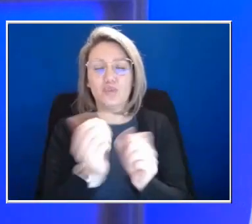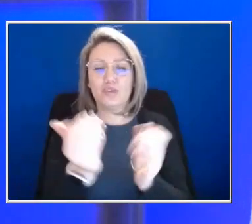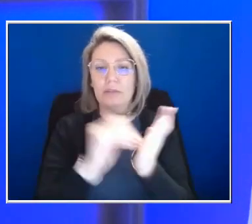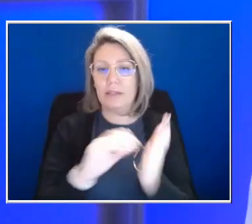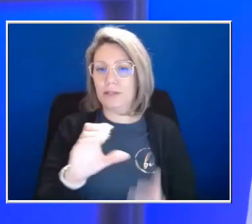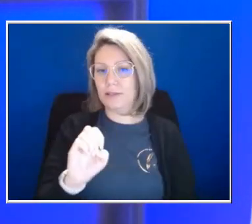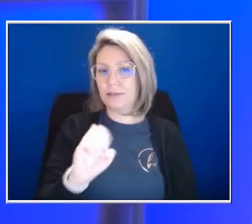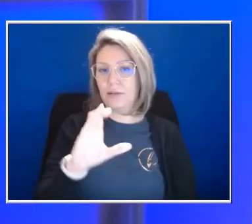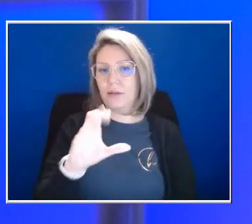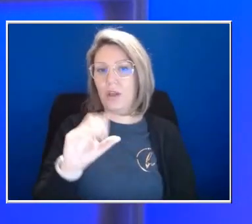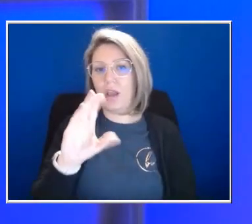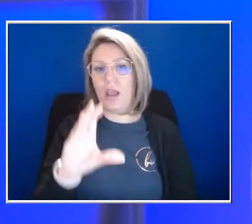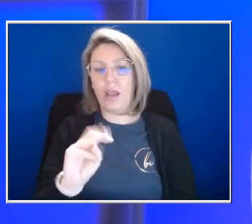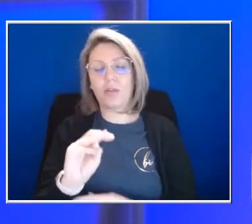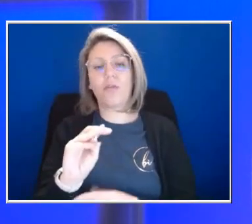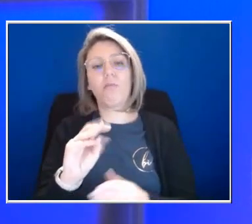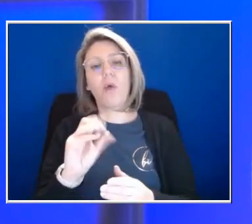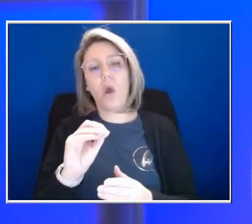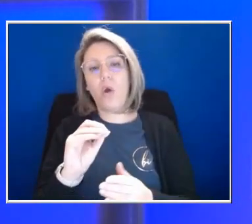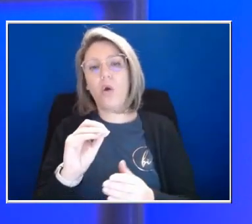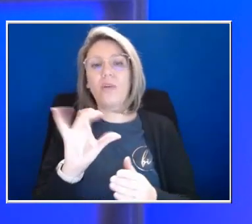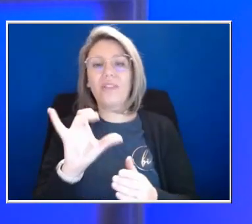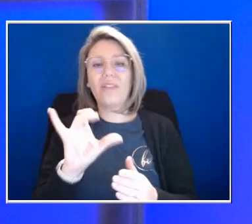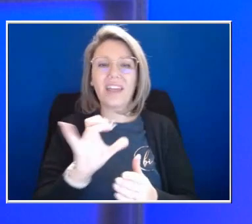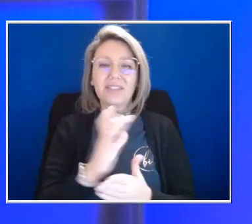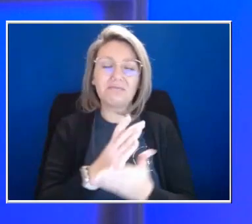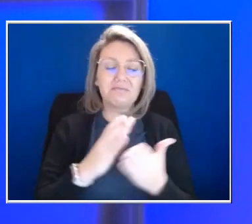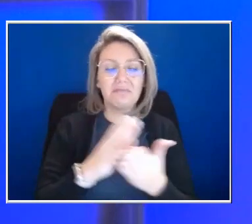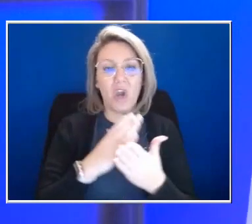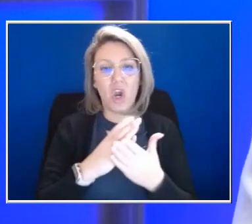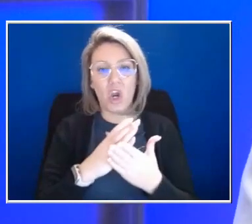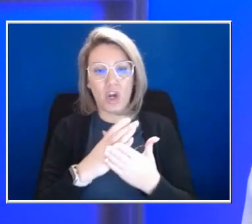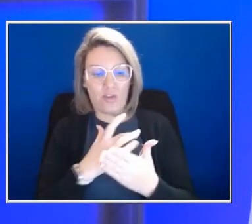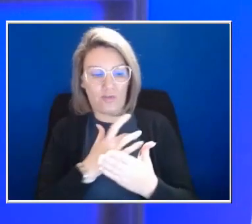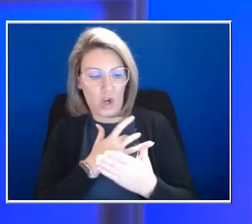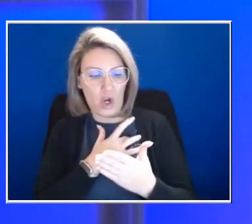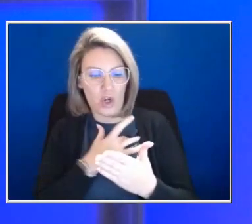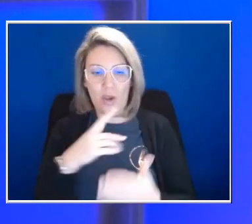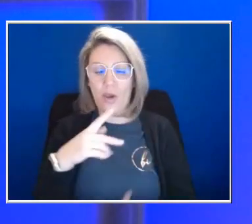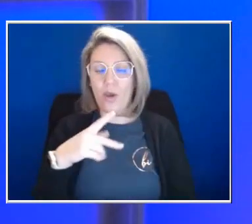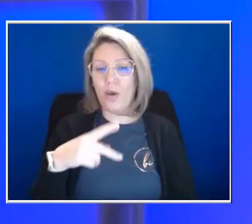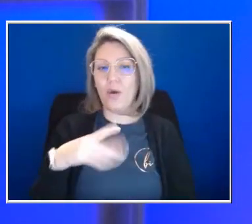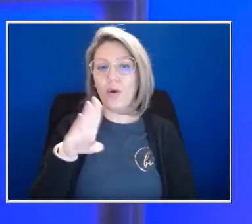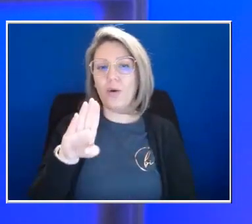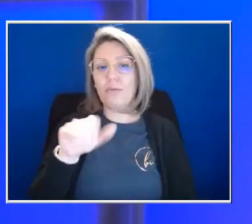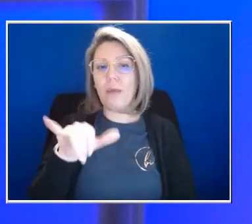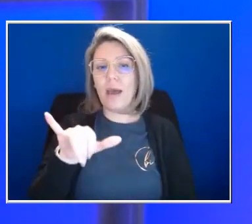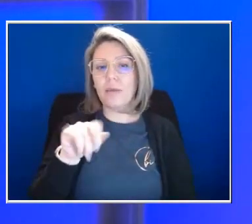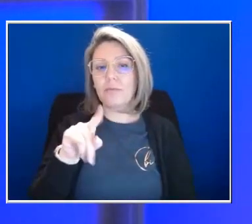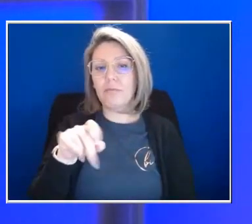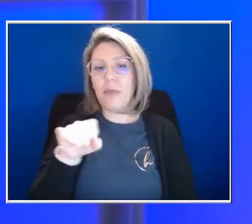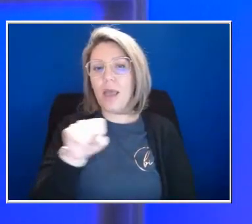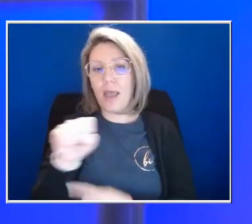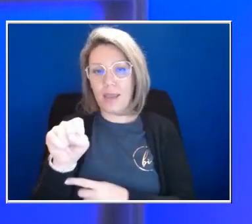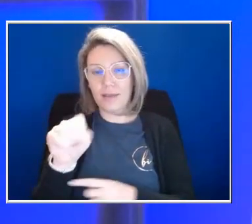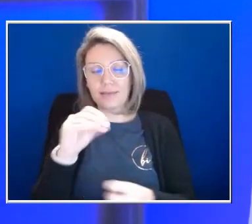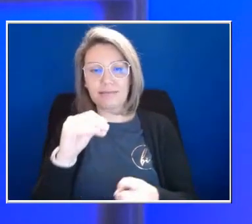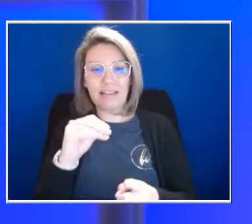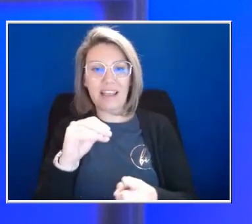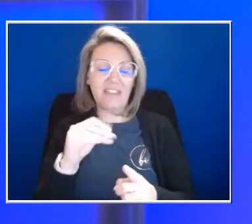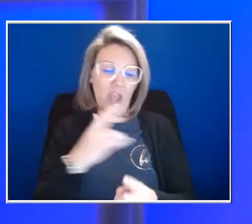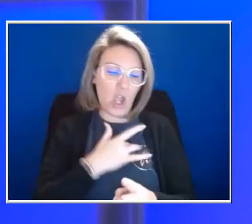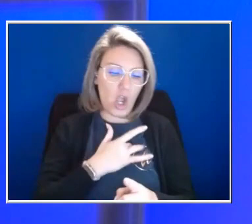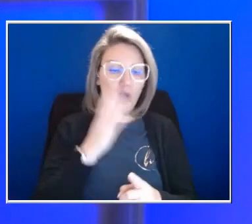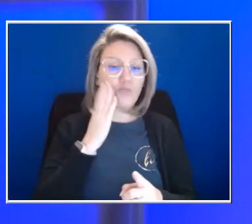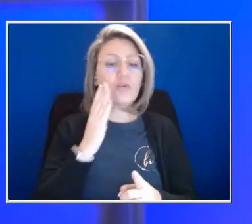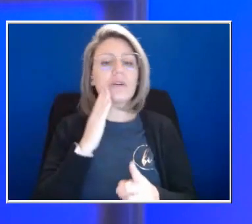continuous blood flow. It's a form of cardiopulmonary bypass, and that allows the heart to rest and for it to wake up if those hearts don't pick up